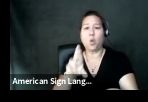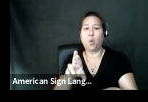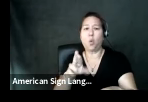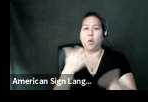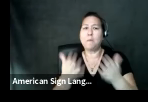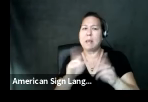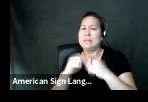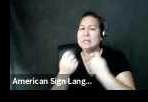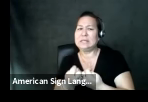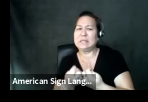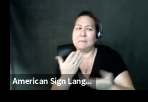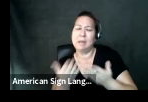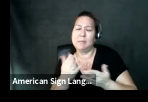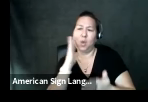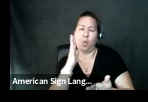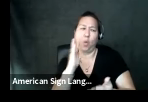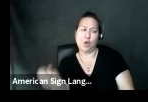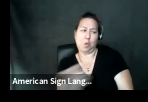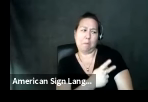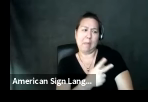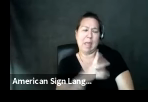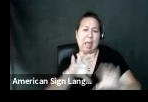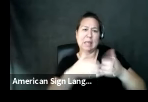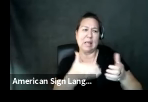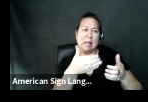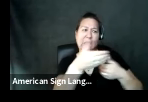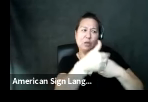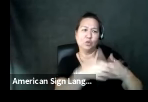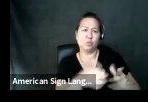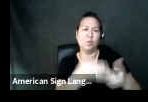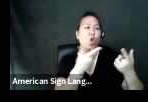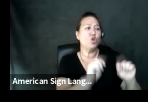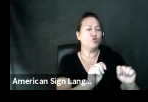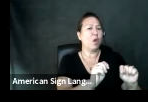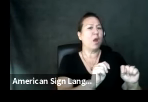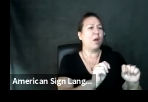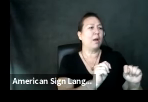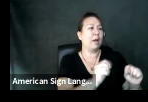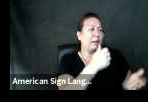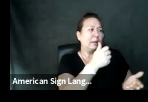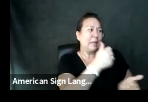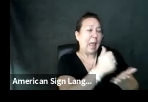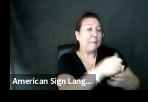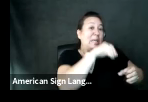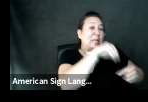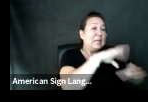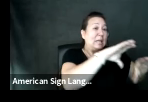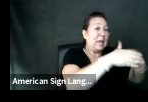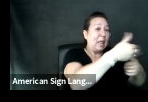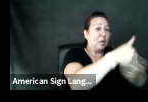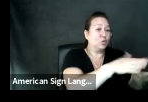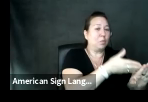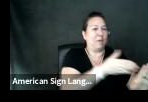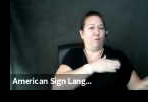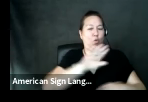team may want to go back to the classroom and try some interventions in the classroom before moving forward with that referral. The team